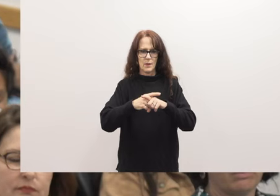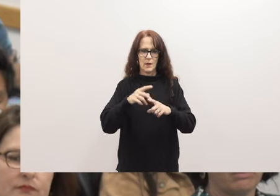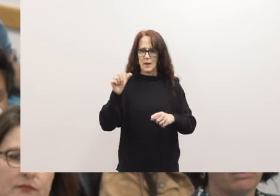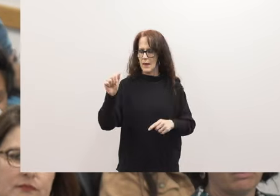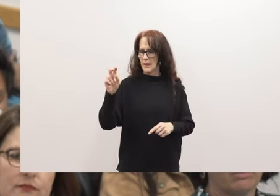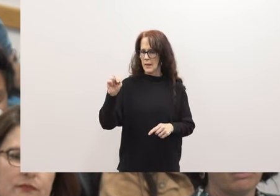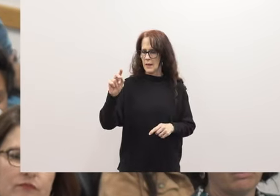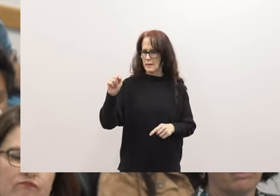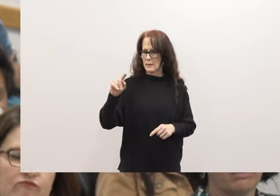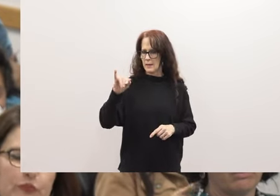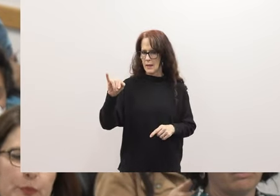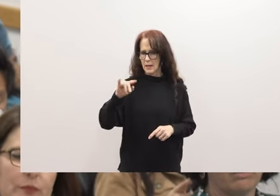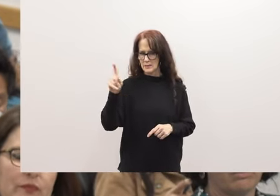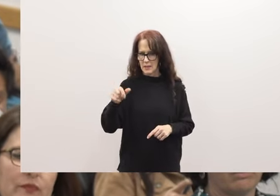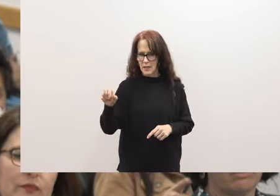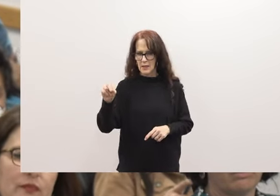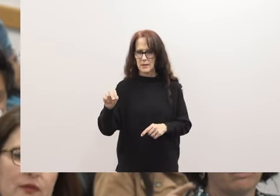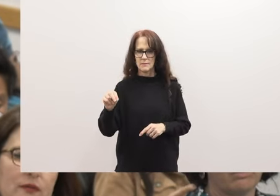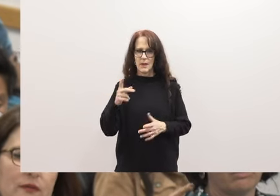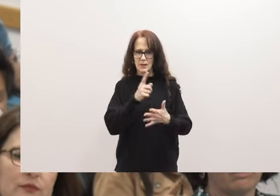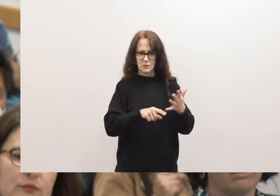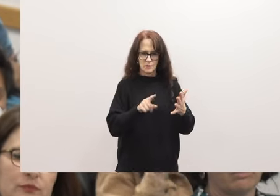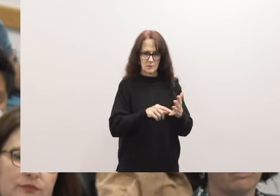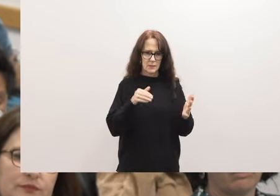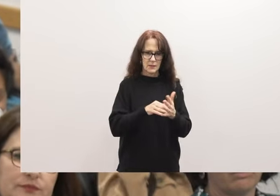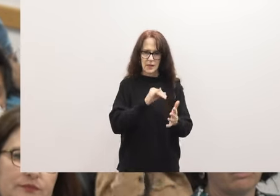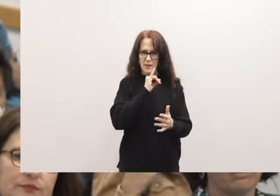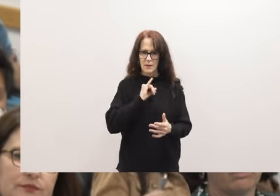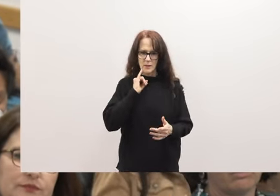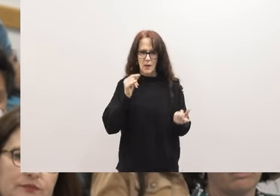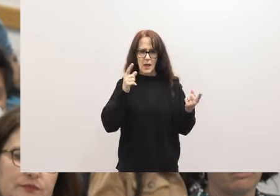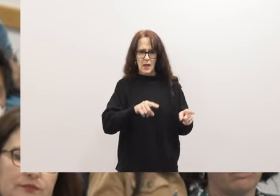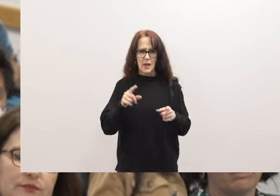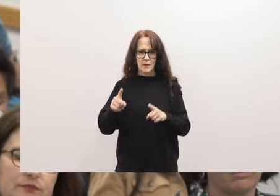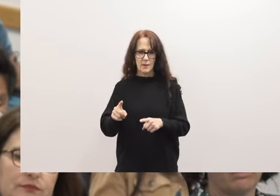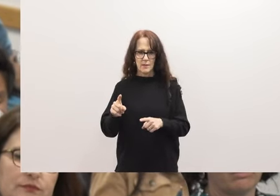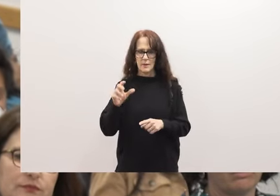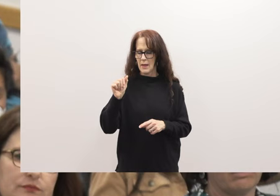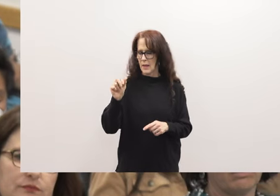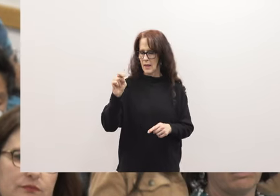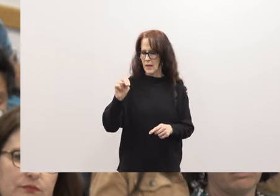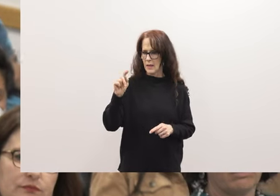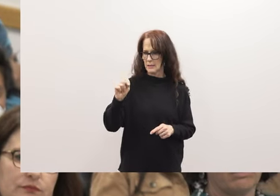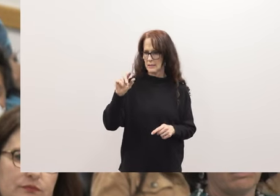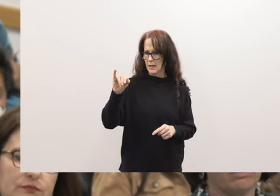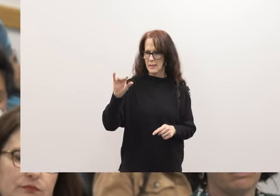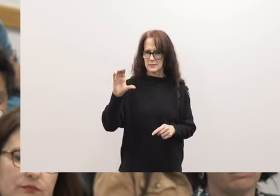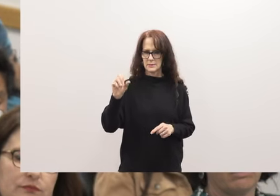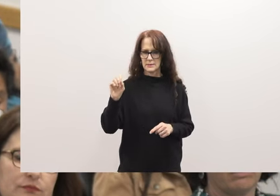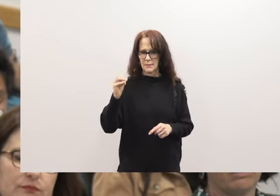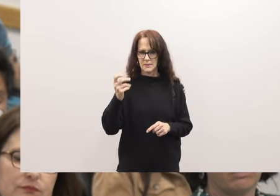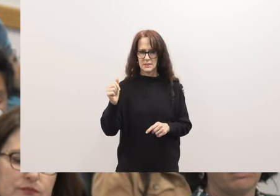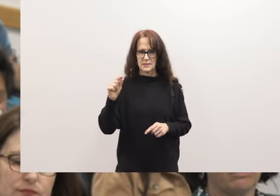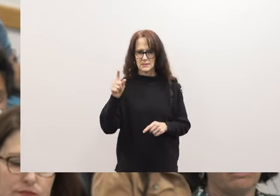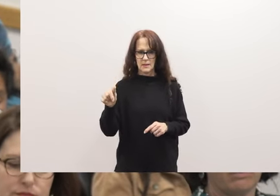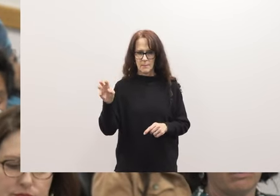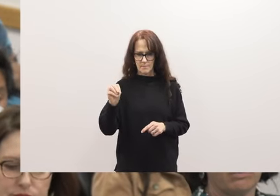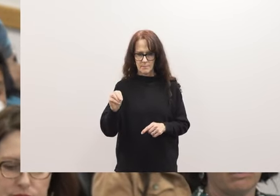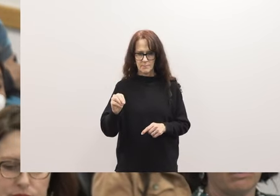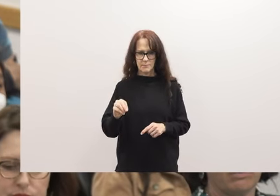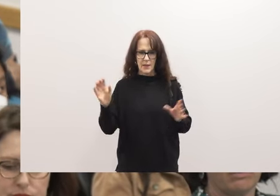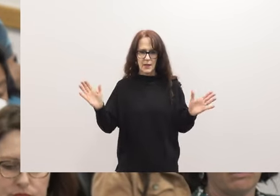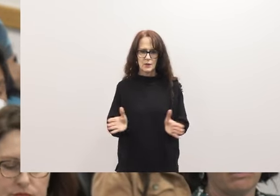anti-Zionism and criticisms against Israel and what's happening with anti-Semitism. And I urge you to continue